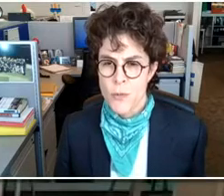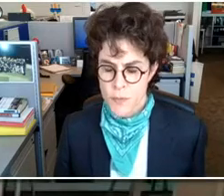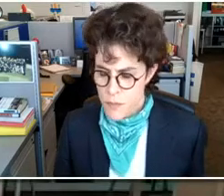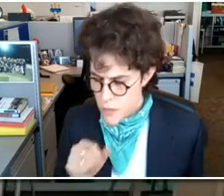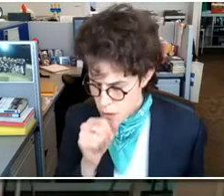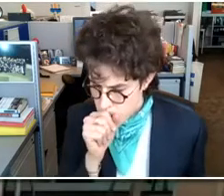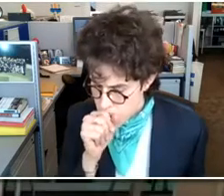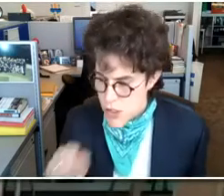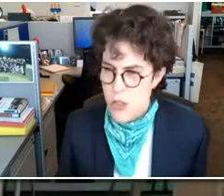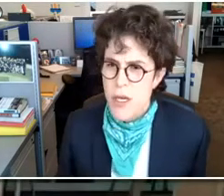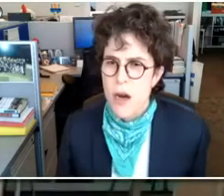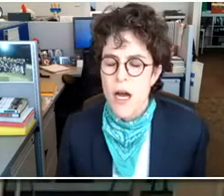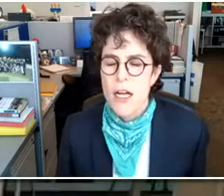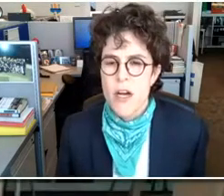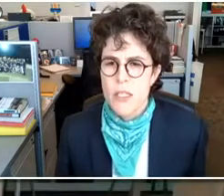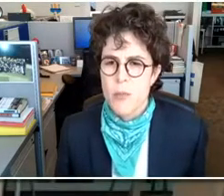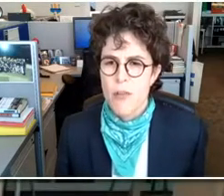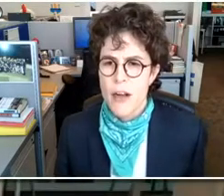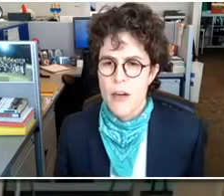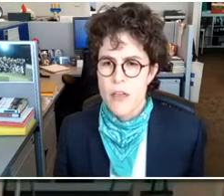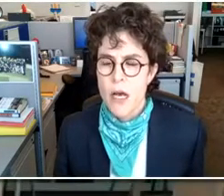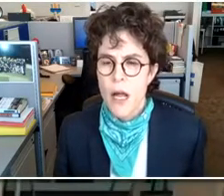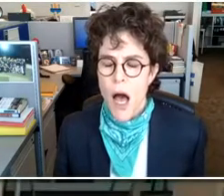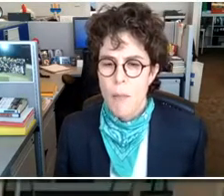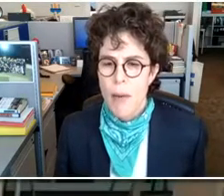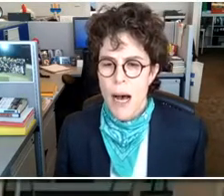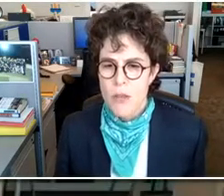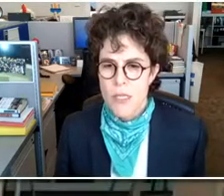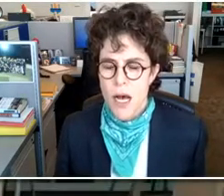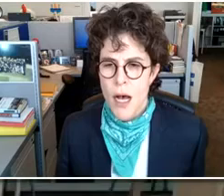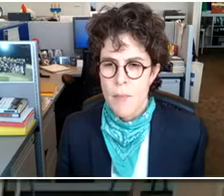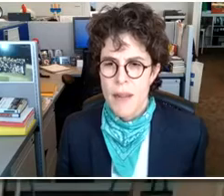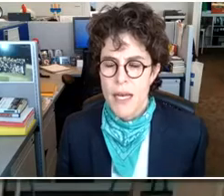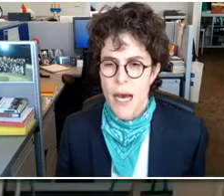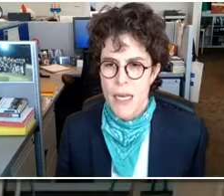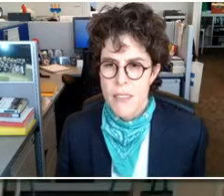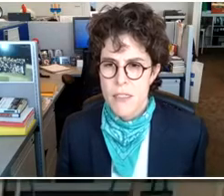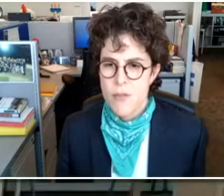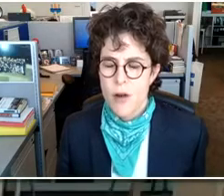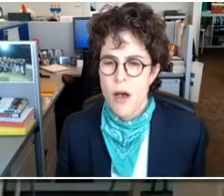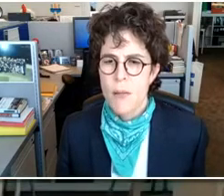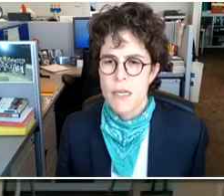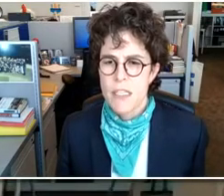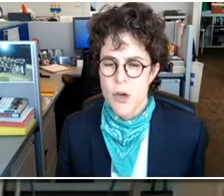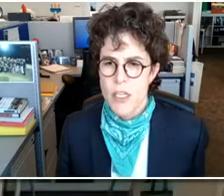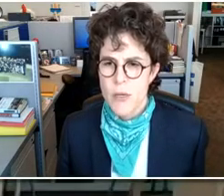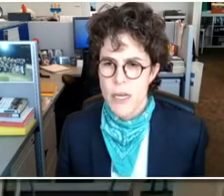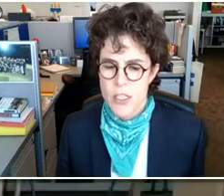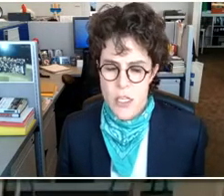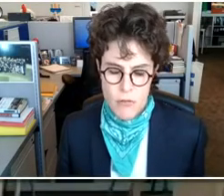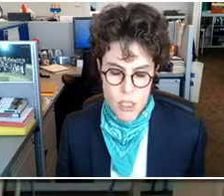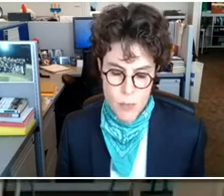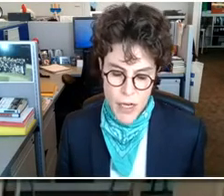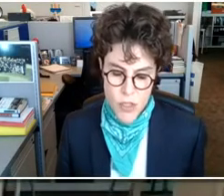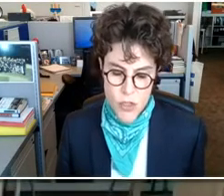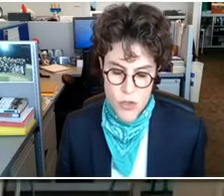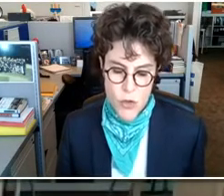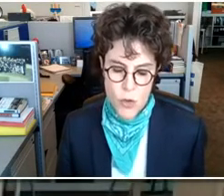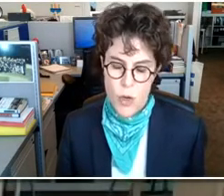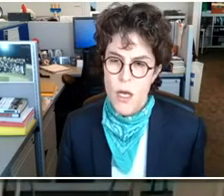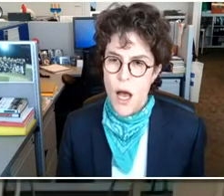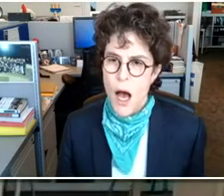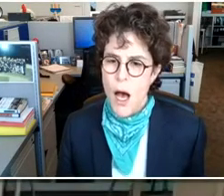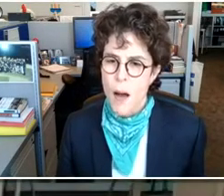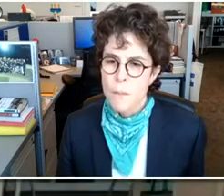and the necessity to maintain social distancing um cleaning those those areas Communications for